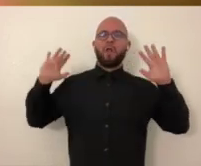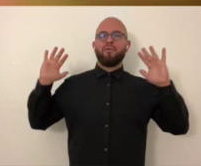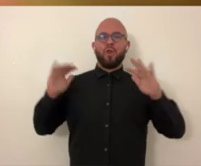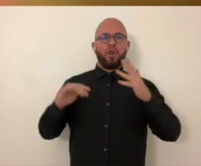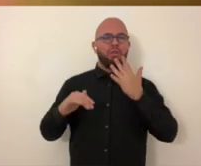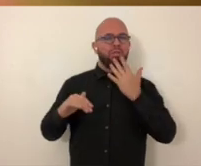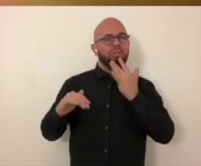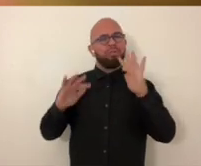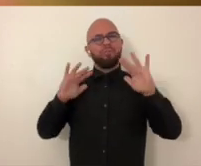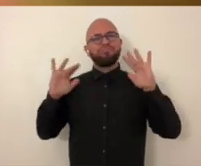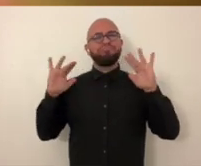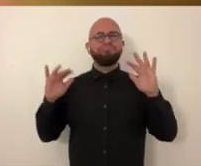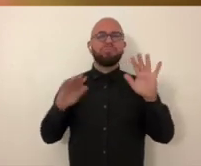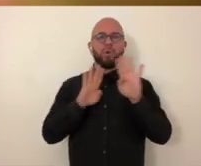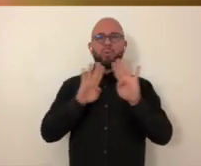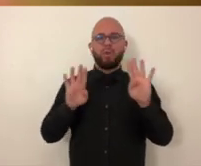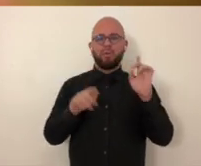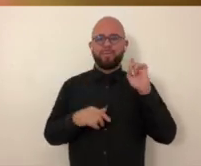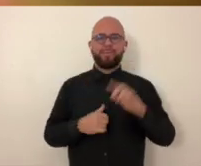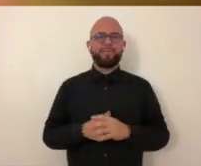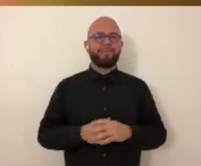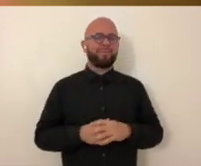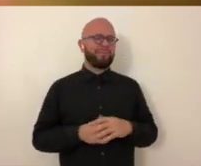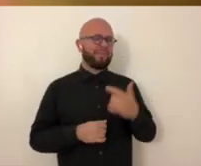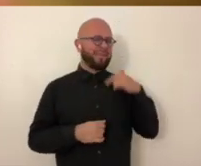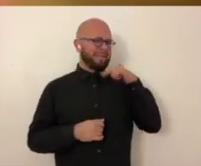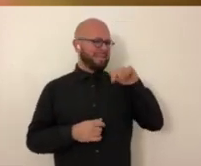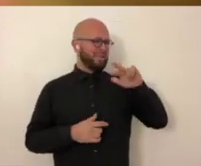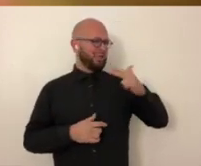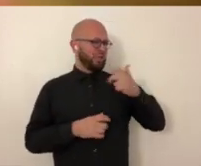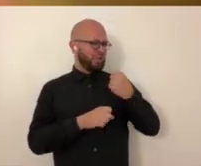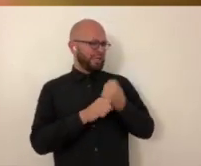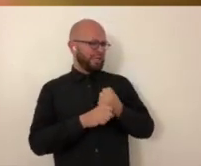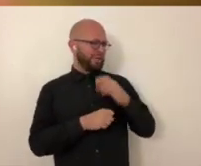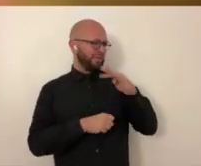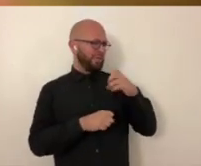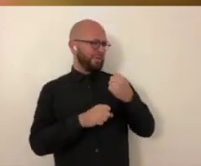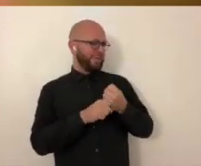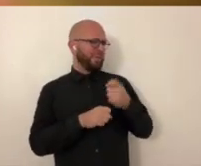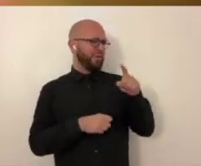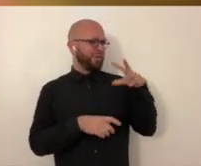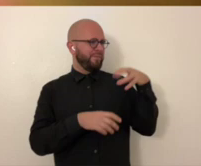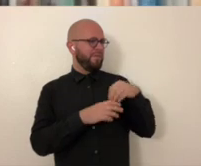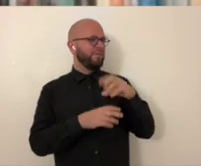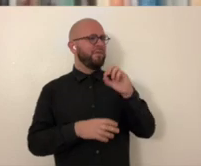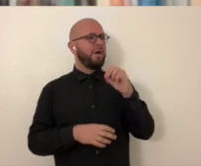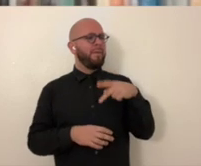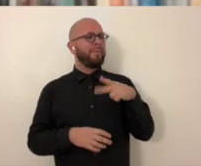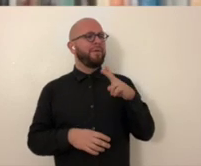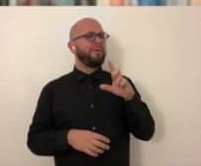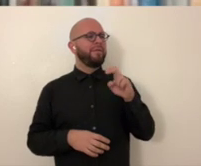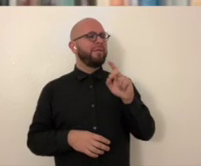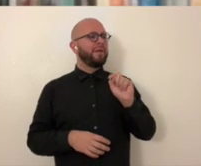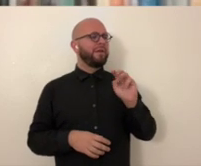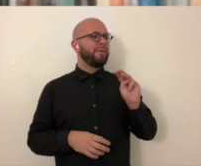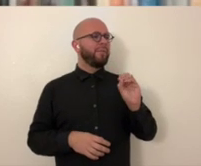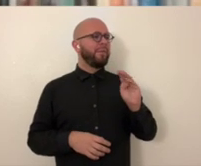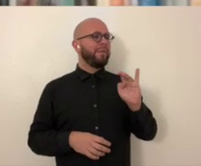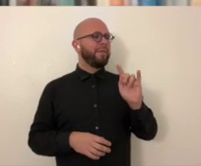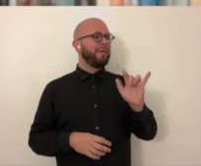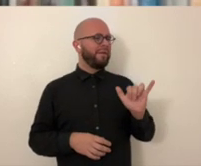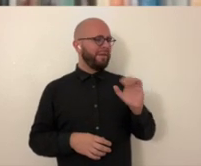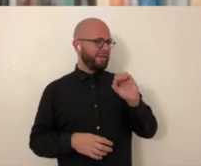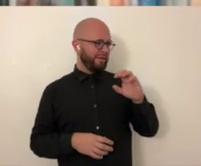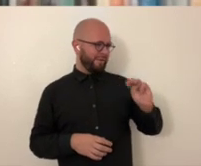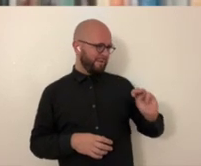hair, and my background is a colorful wall behind me. Is it the third year or the fourth